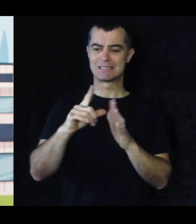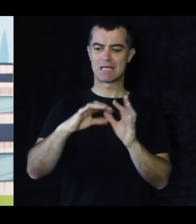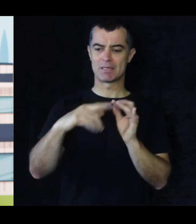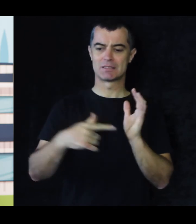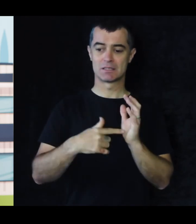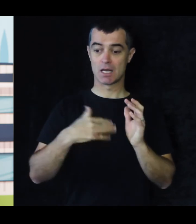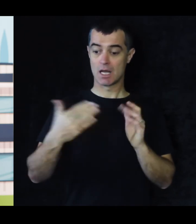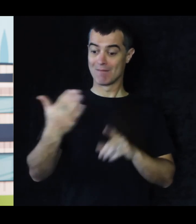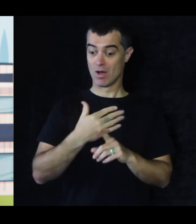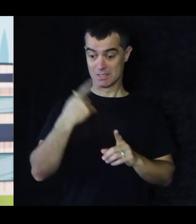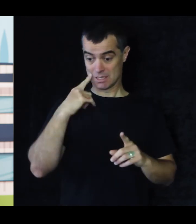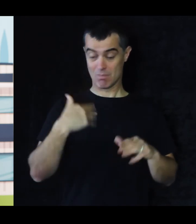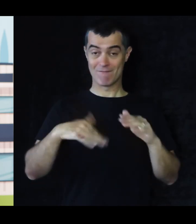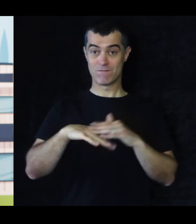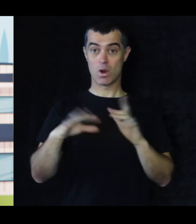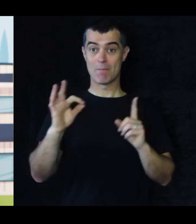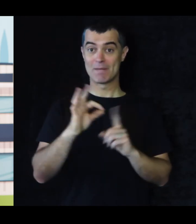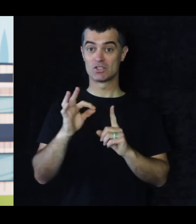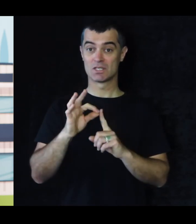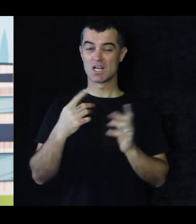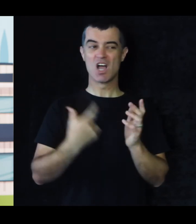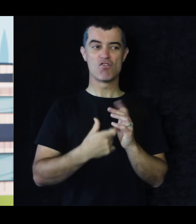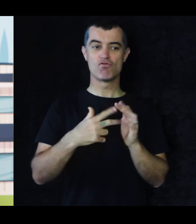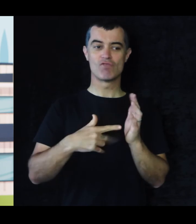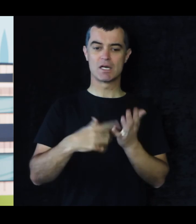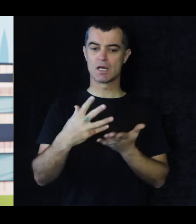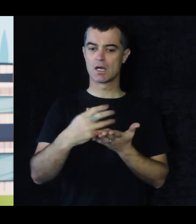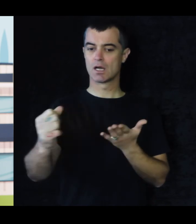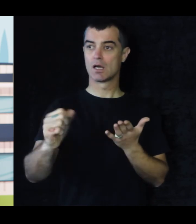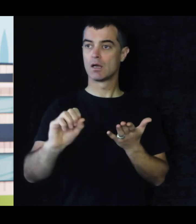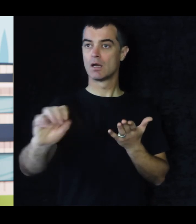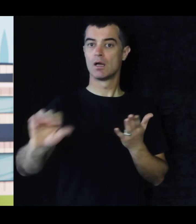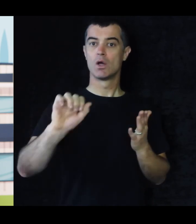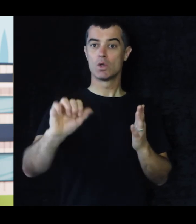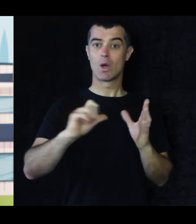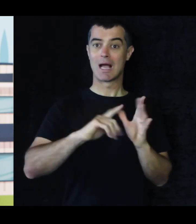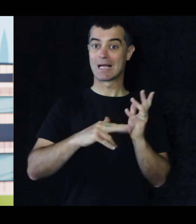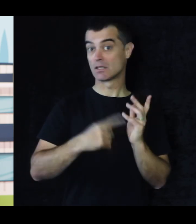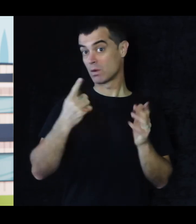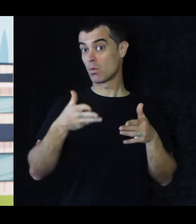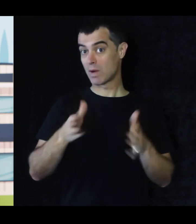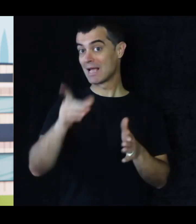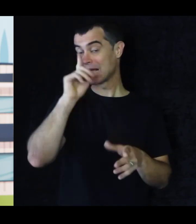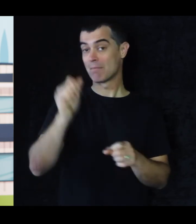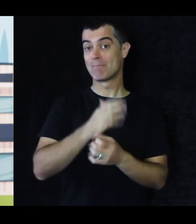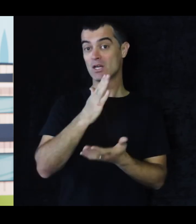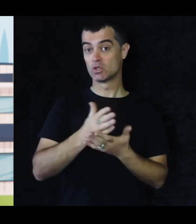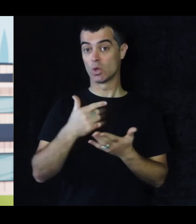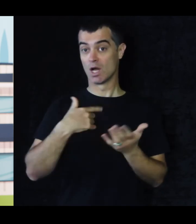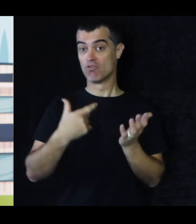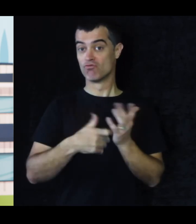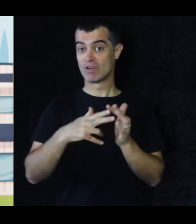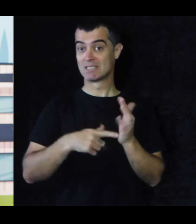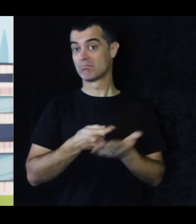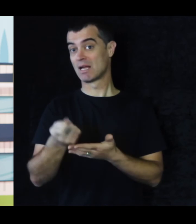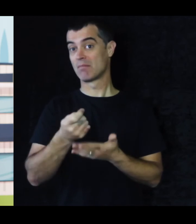see my full pension, the rent component goes out and goes into your account. So that's one way that you can make sure that I'm getting the